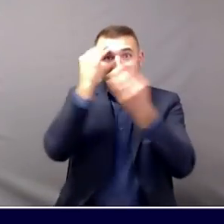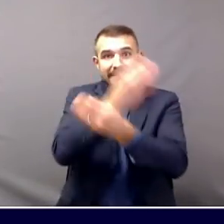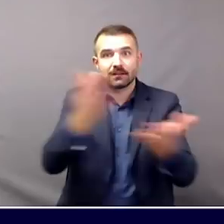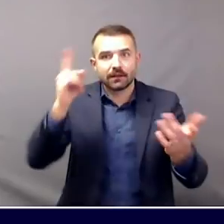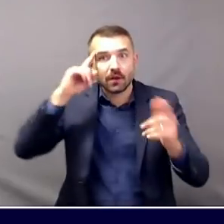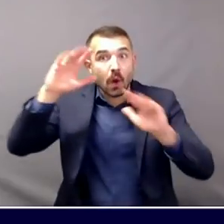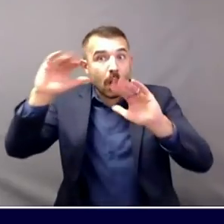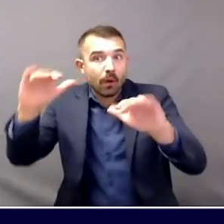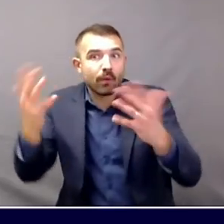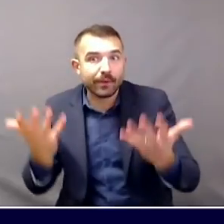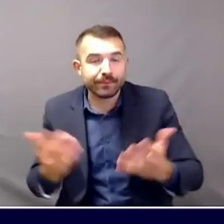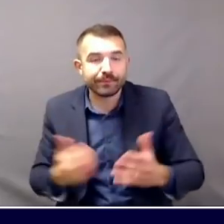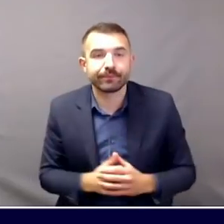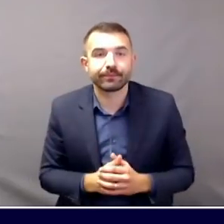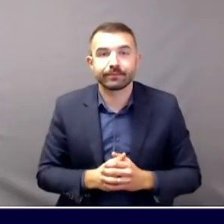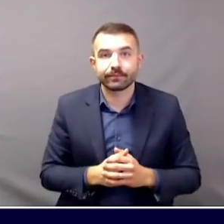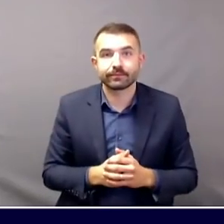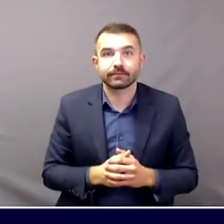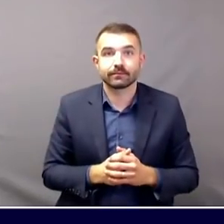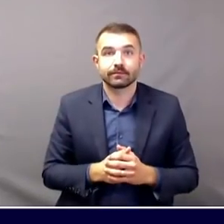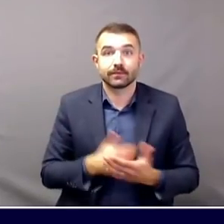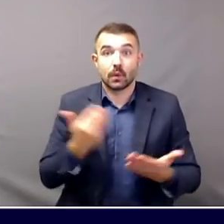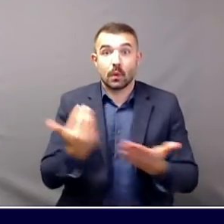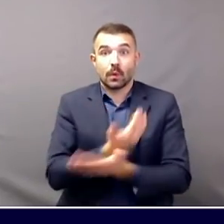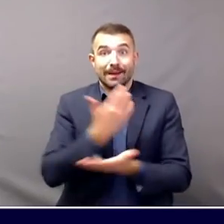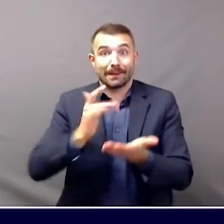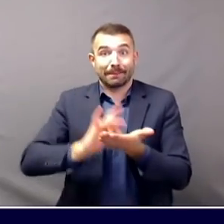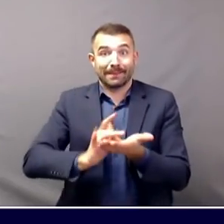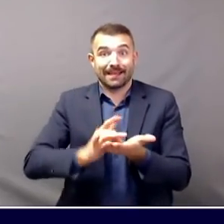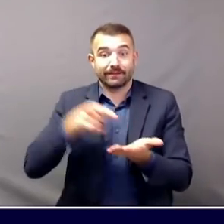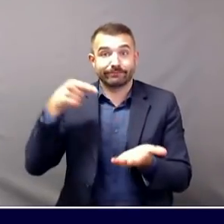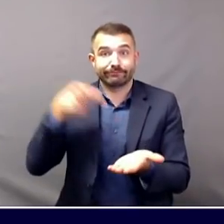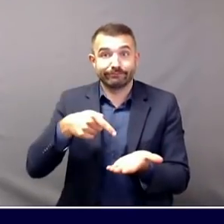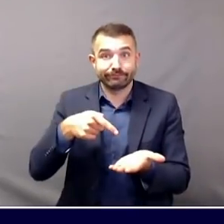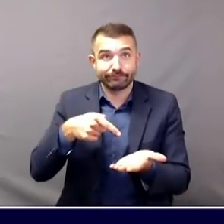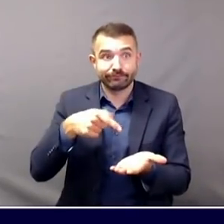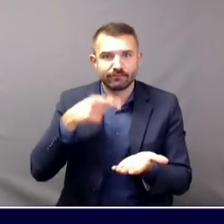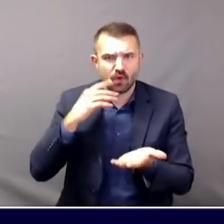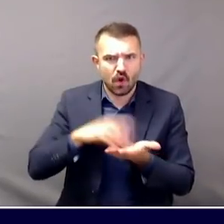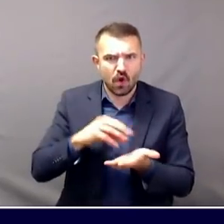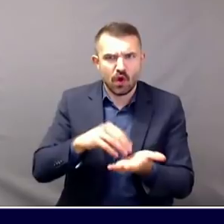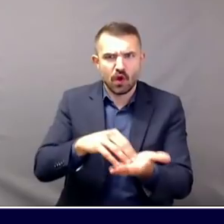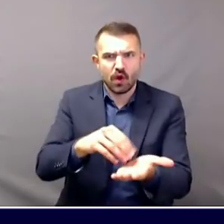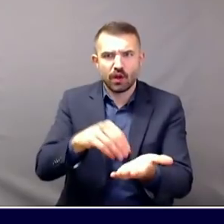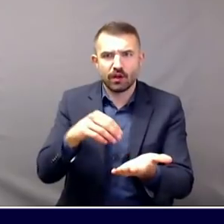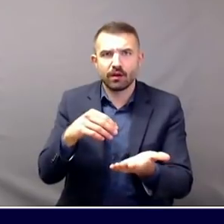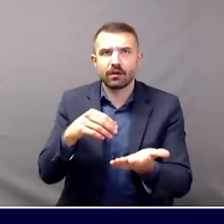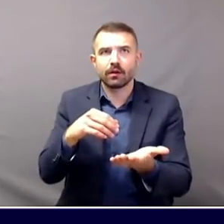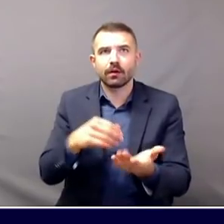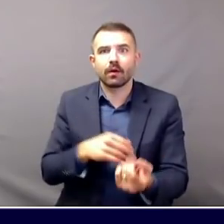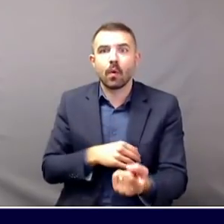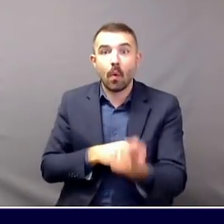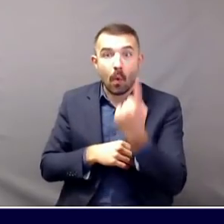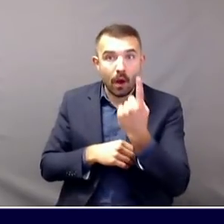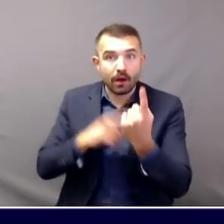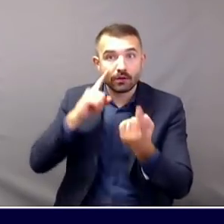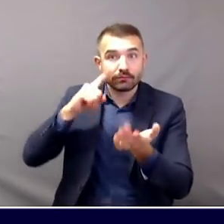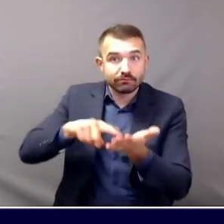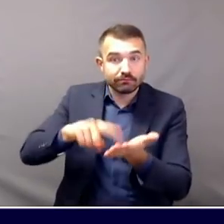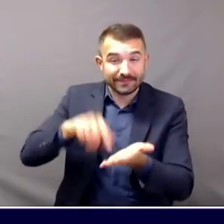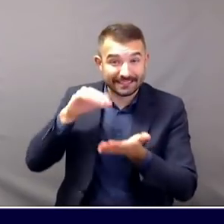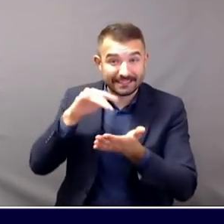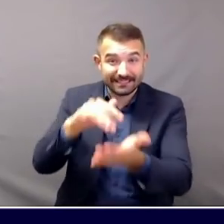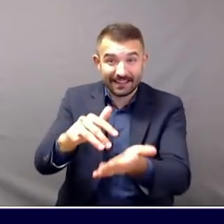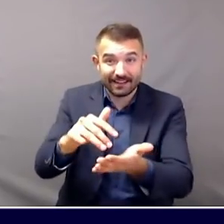new drug. And right now, what we know about it is based on one study. And what that study documented was that the